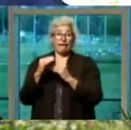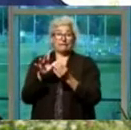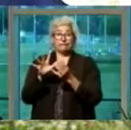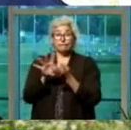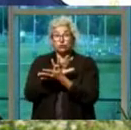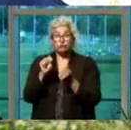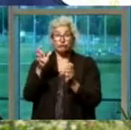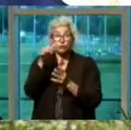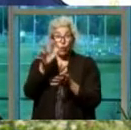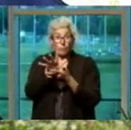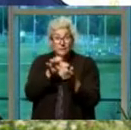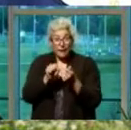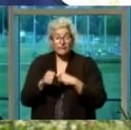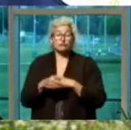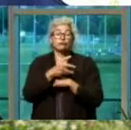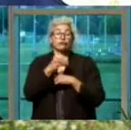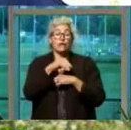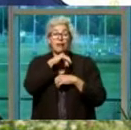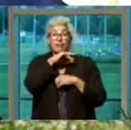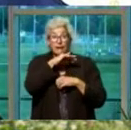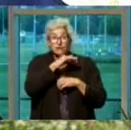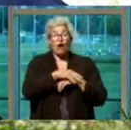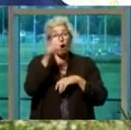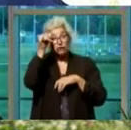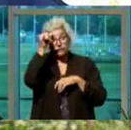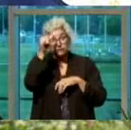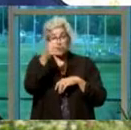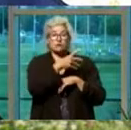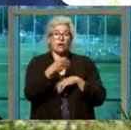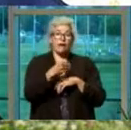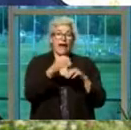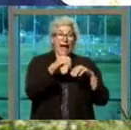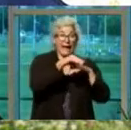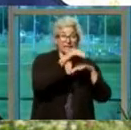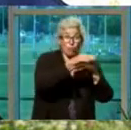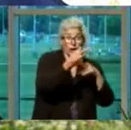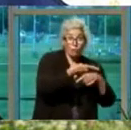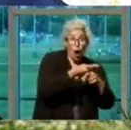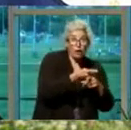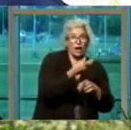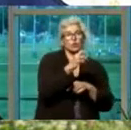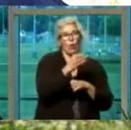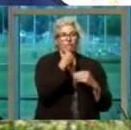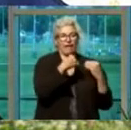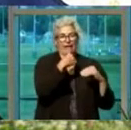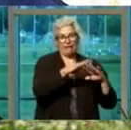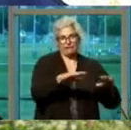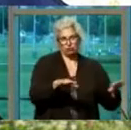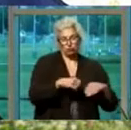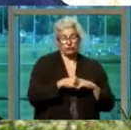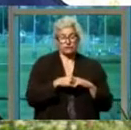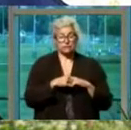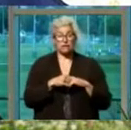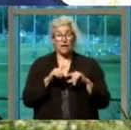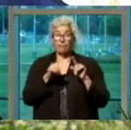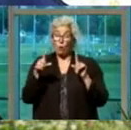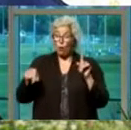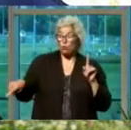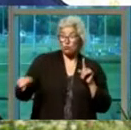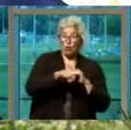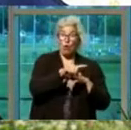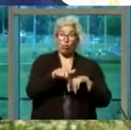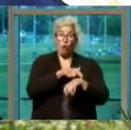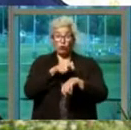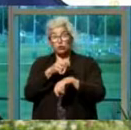damage, exporting our products, or feeding our children. I spoke earlier of near-term challenges and